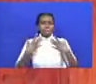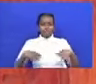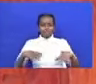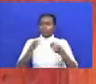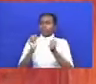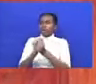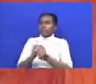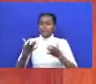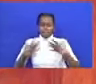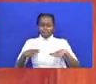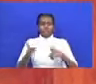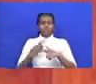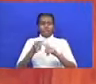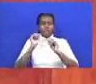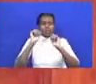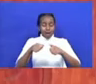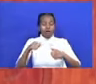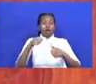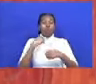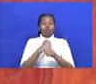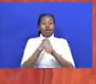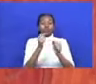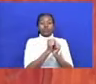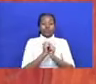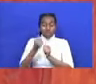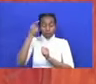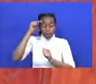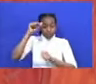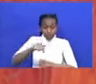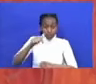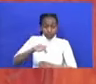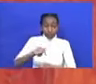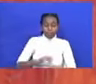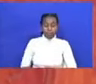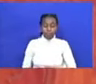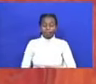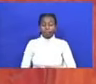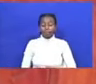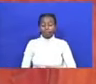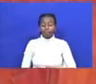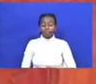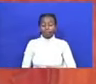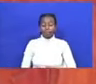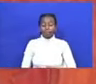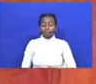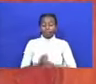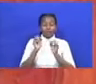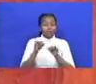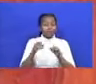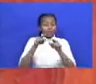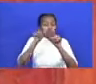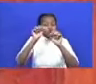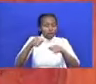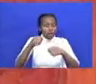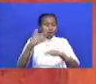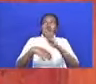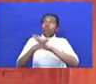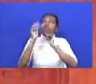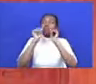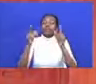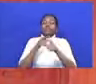ambassadors. Today I'm talking kingdom language. If you're going to be, God bless you. God bless